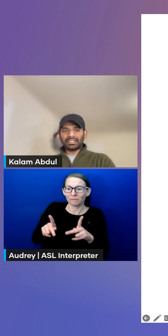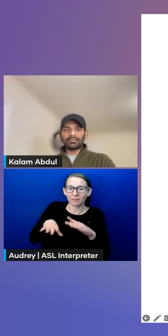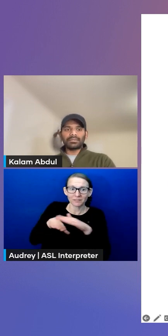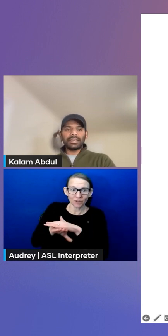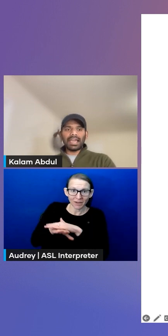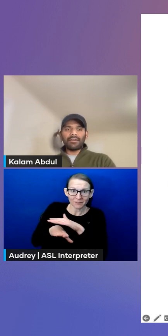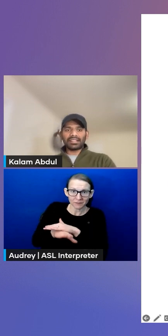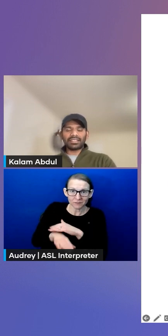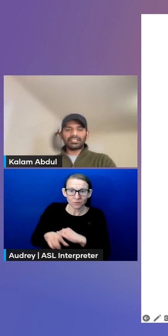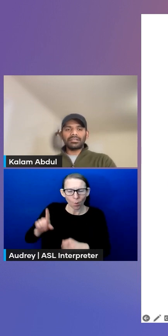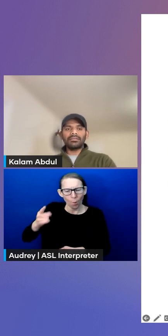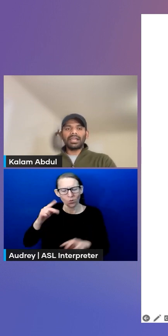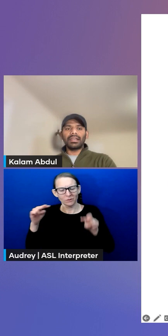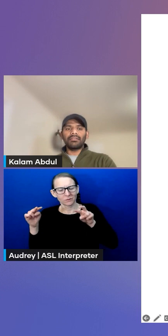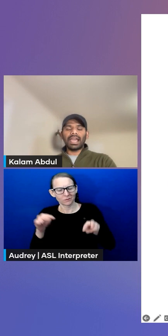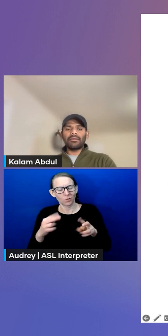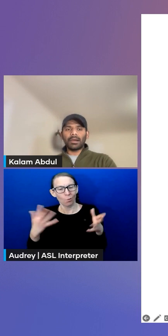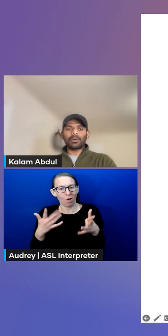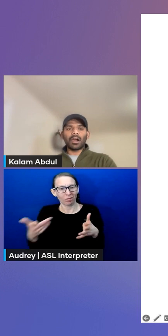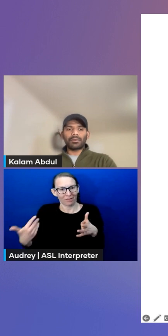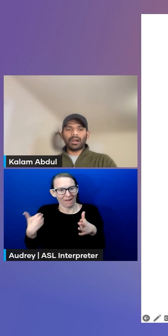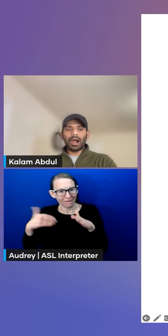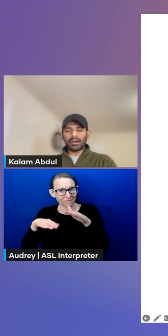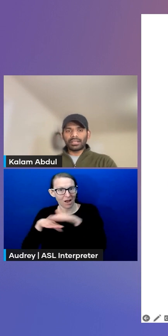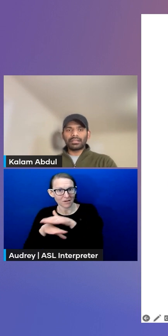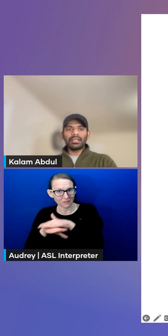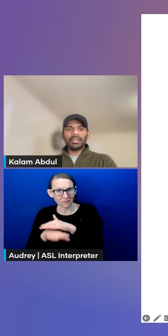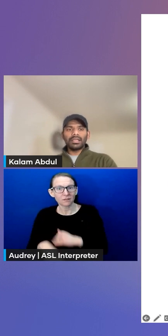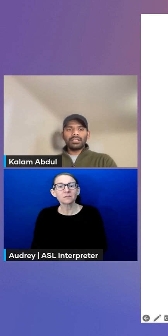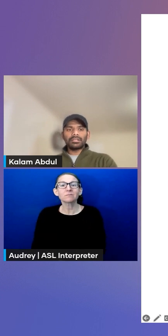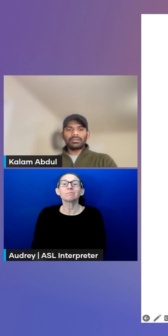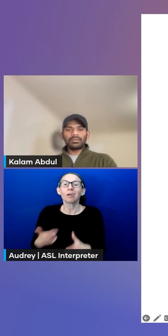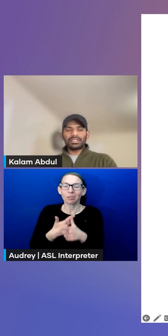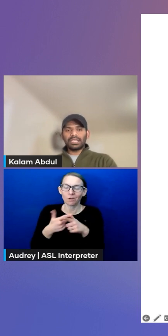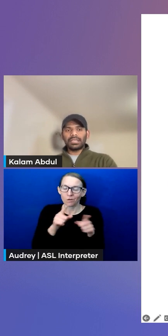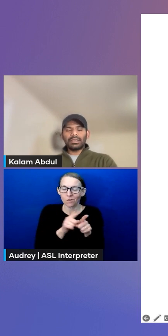the systems they have access to, and we have now proper audit